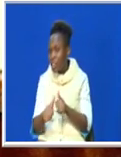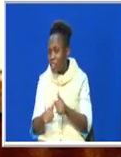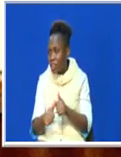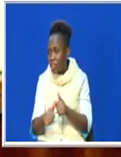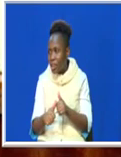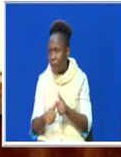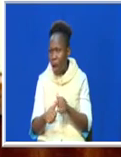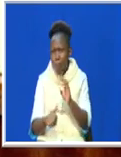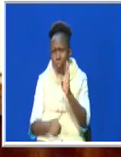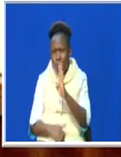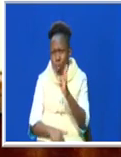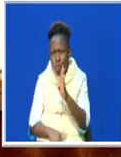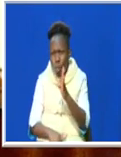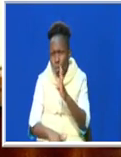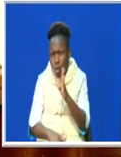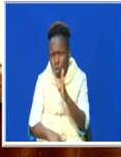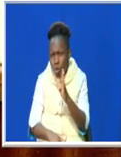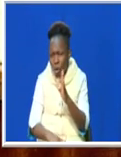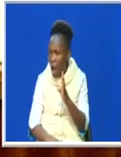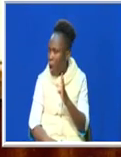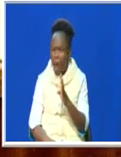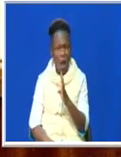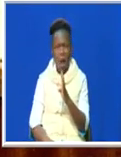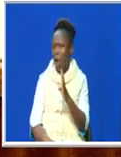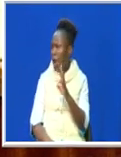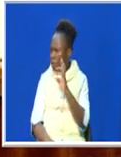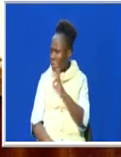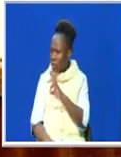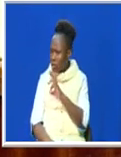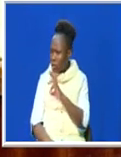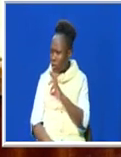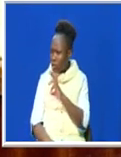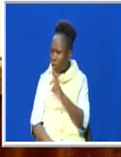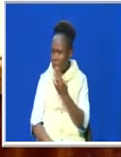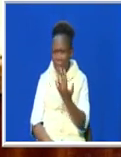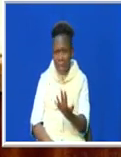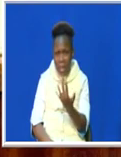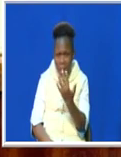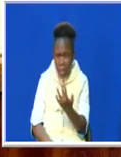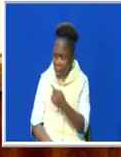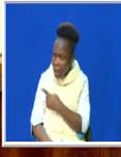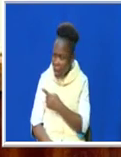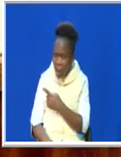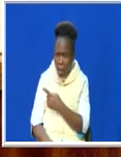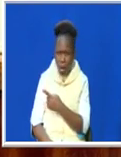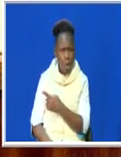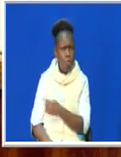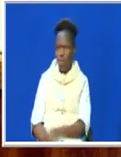Is it the blue bottle? No. Is it the green bottle?